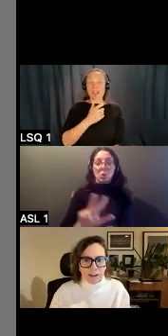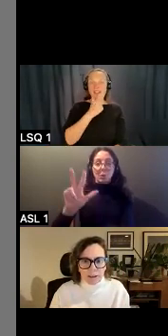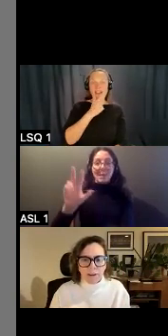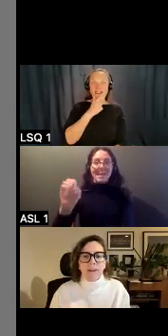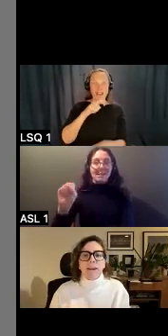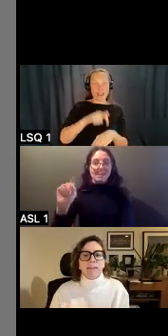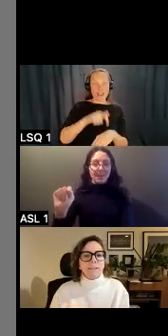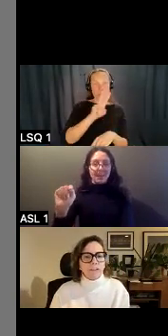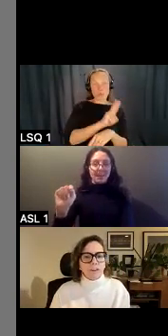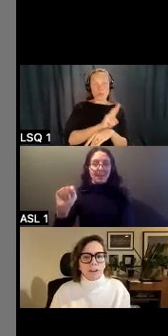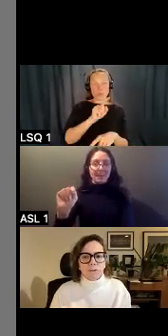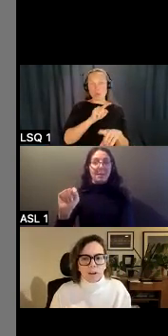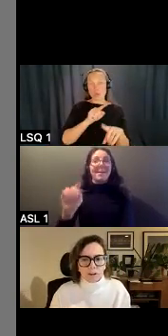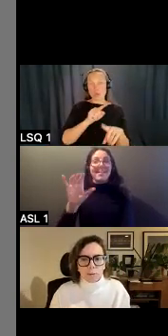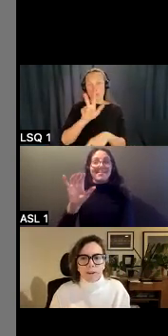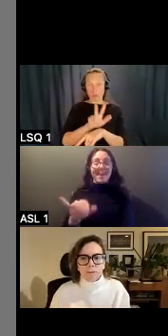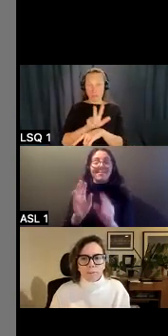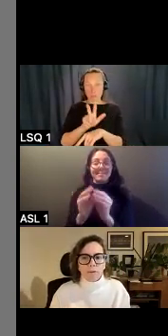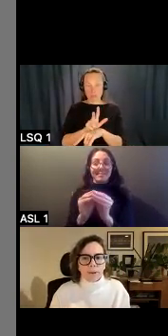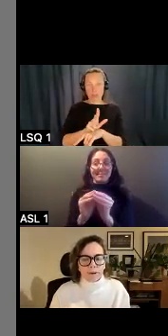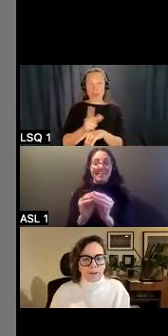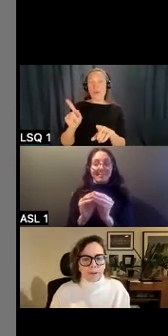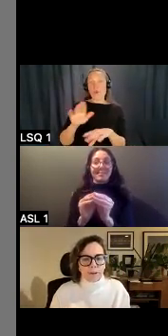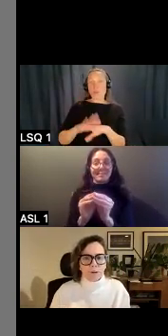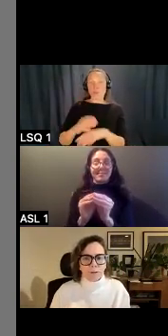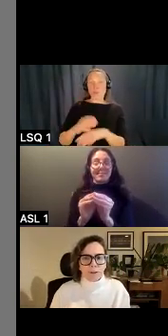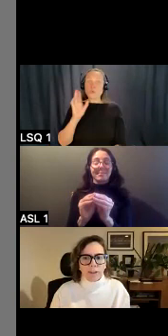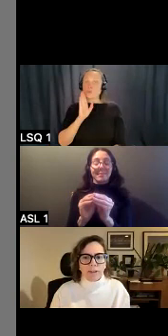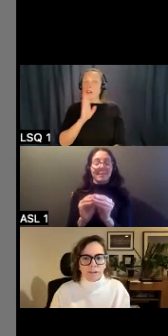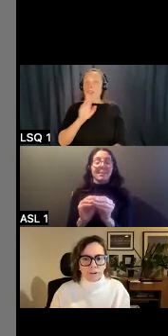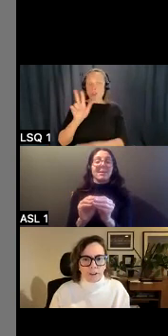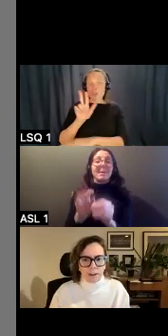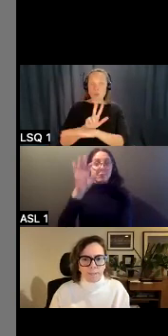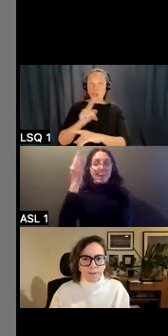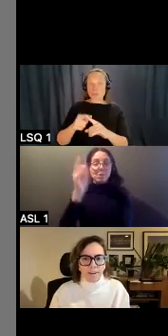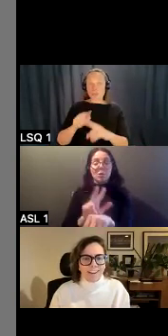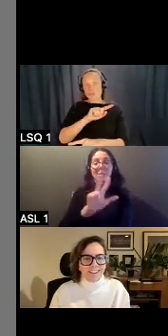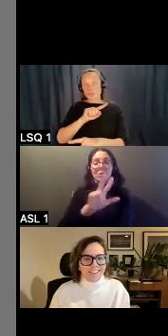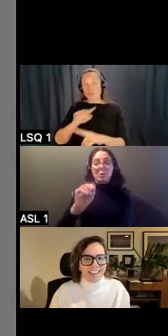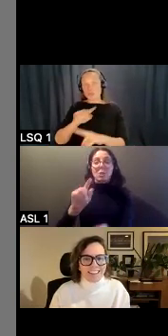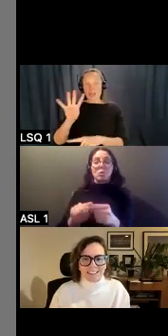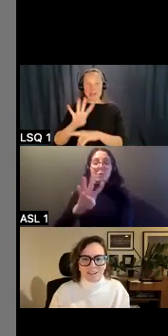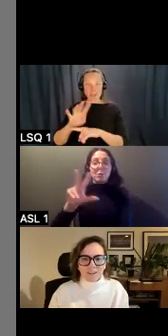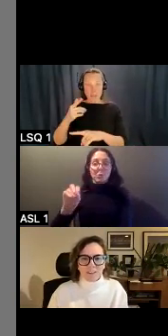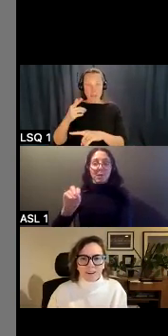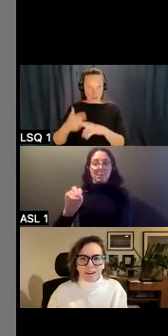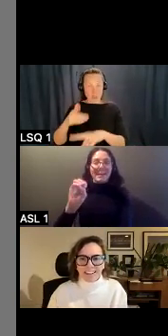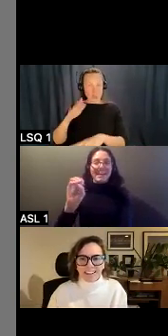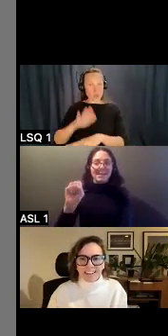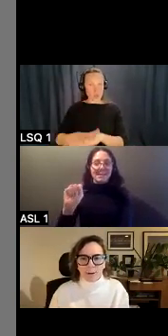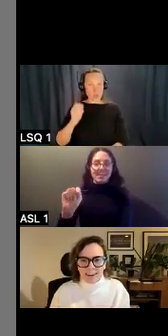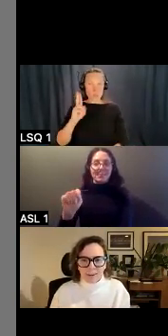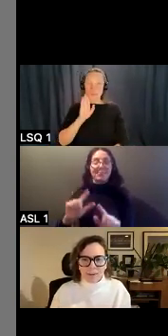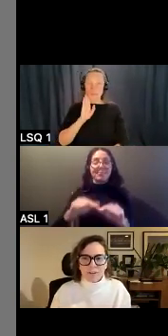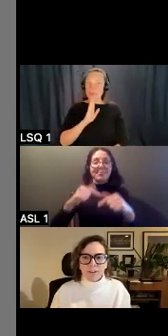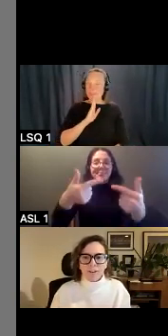Standard Time, and the session in French will be from 3:30 to 4:30 Eastern Time. I'll now hand things over to my colleague,